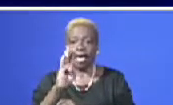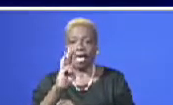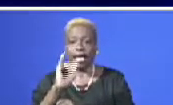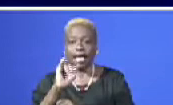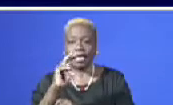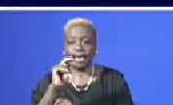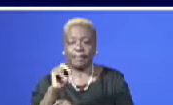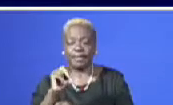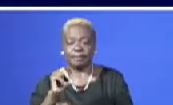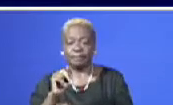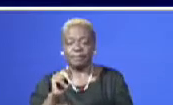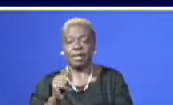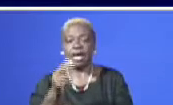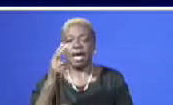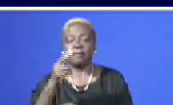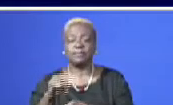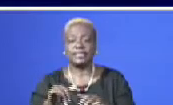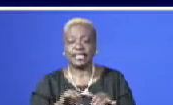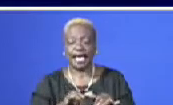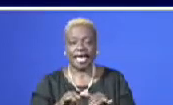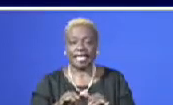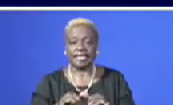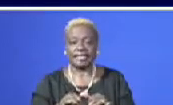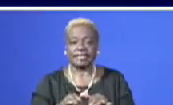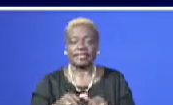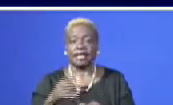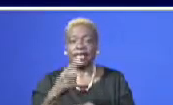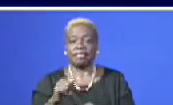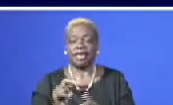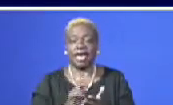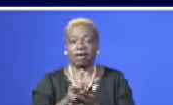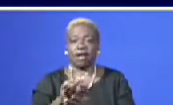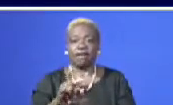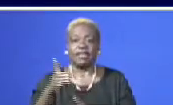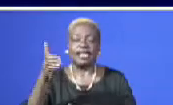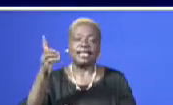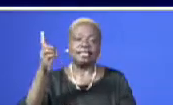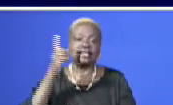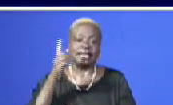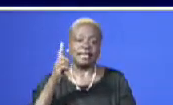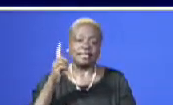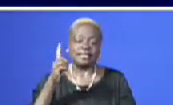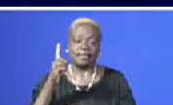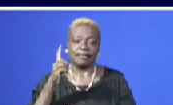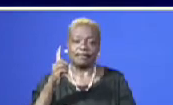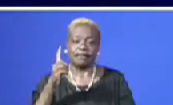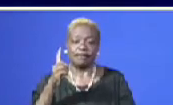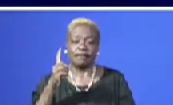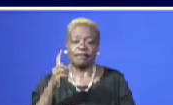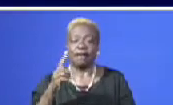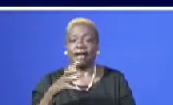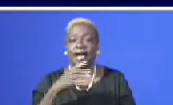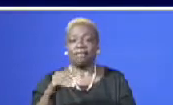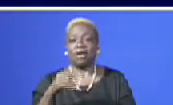to upsize to a larger aircraft. Delta has recently relaunched service on select routes to the Caribbean.